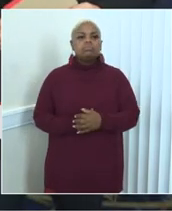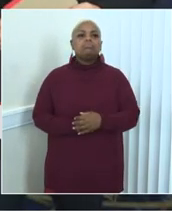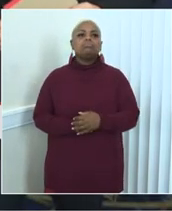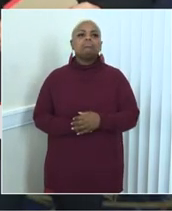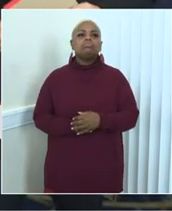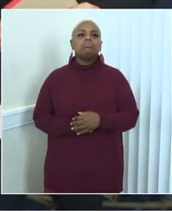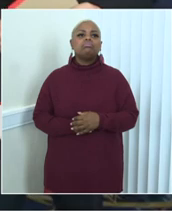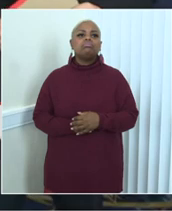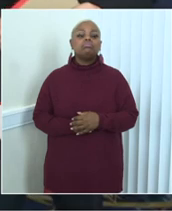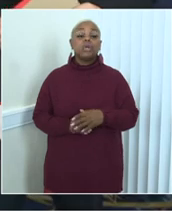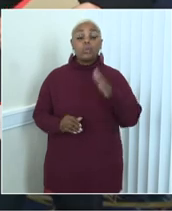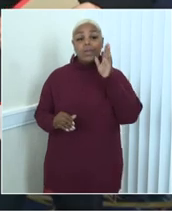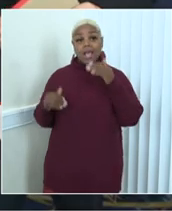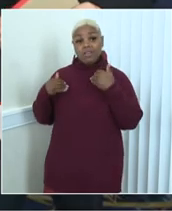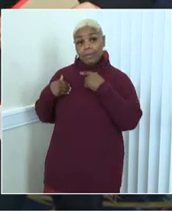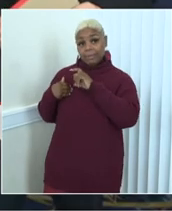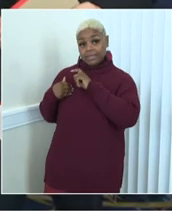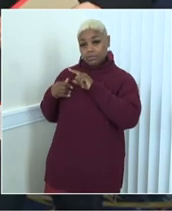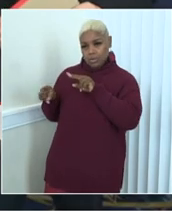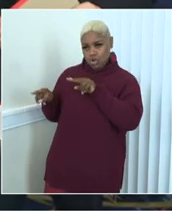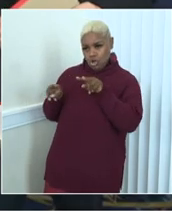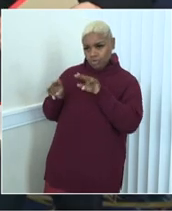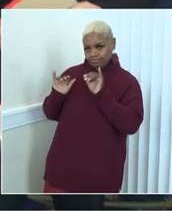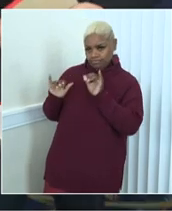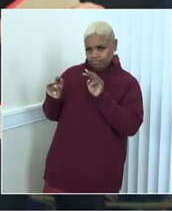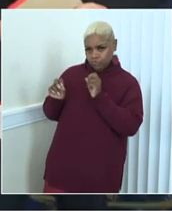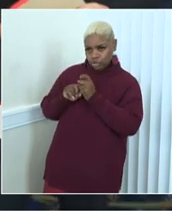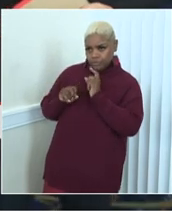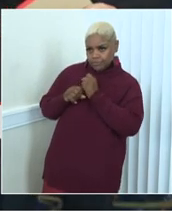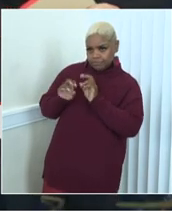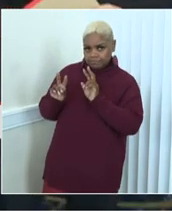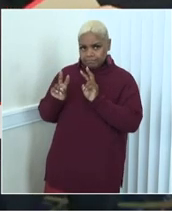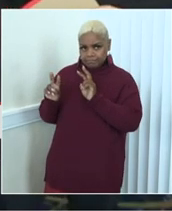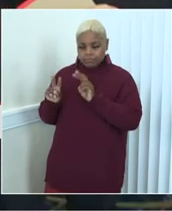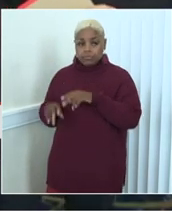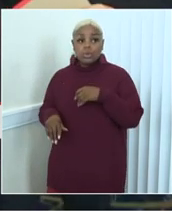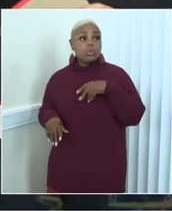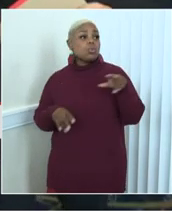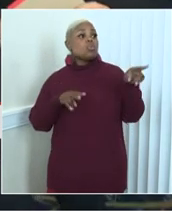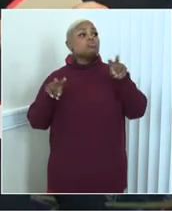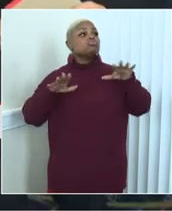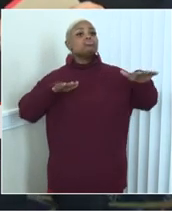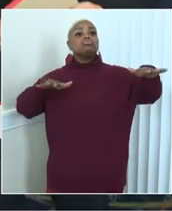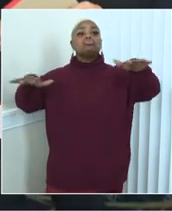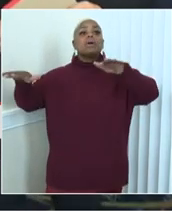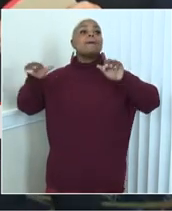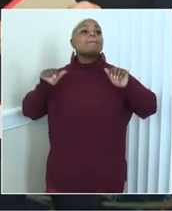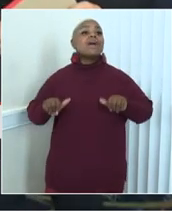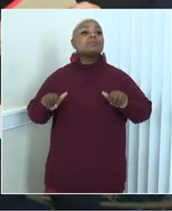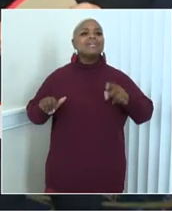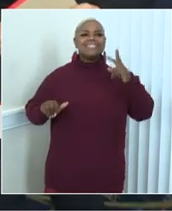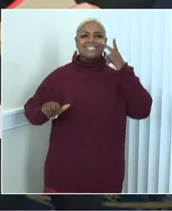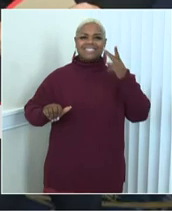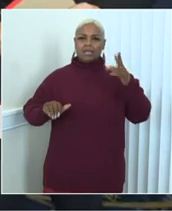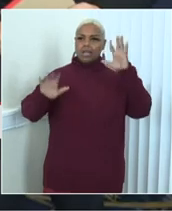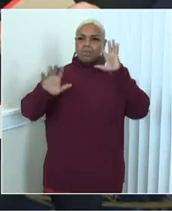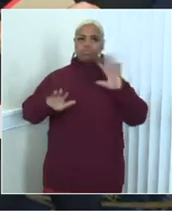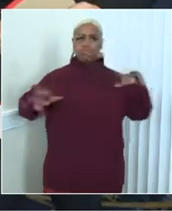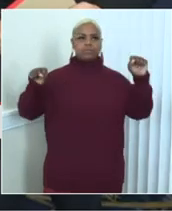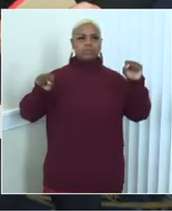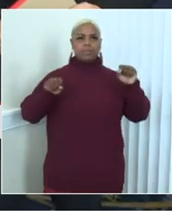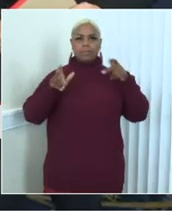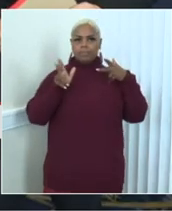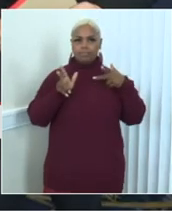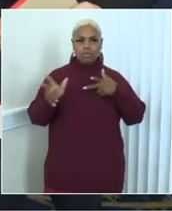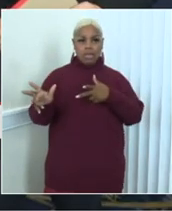space on tomorrow to be able to witness the possibility of the presidential motorcade traveling from the White House